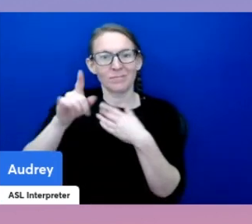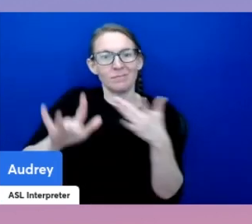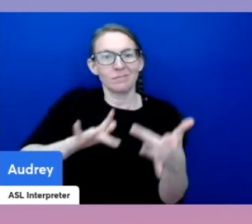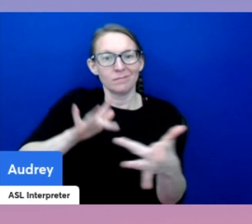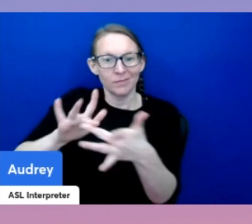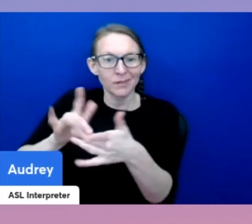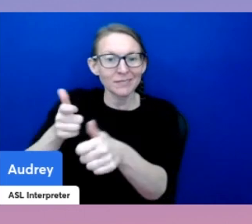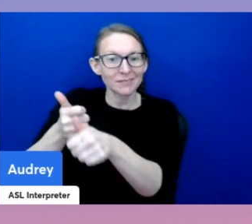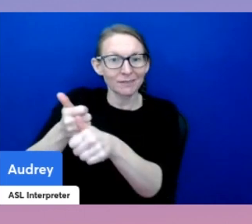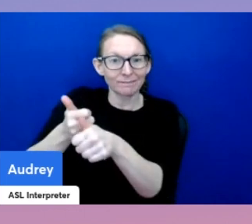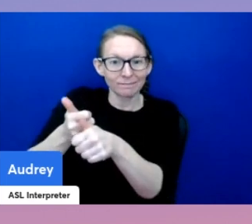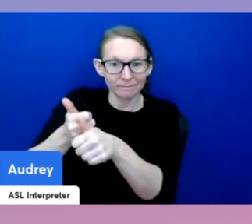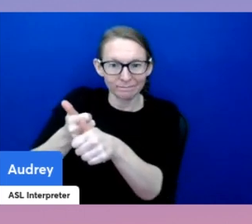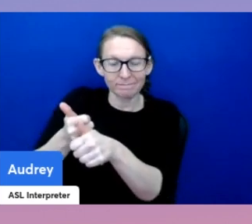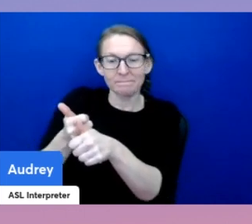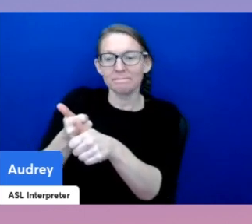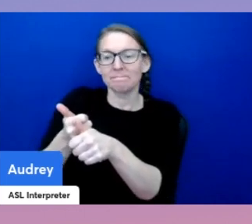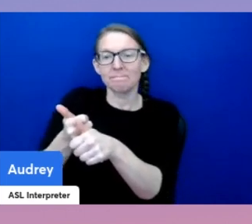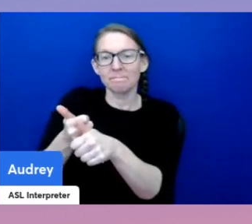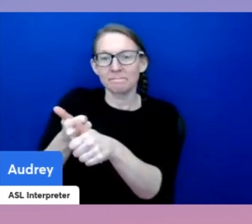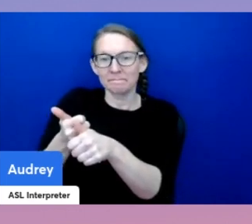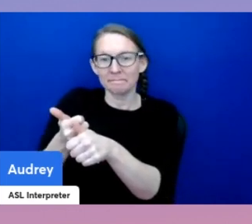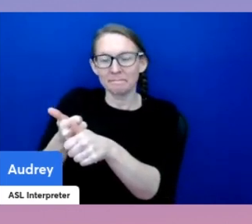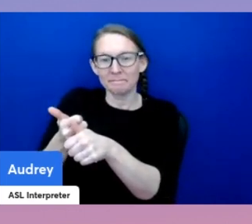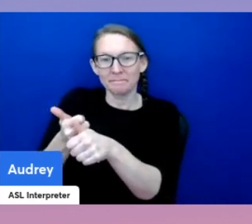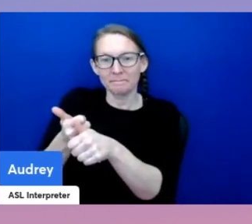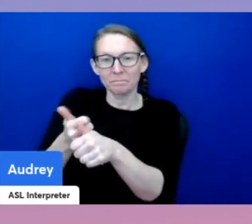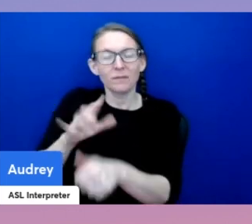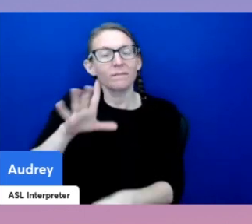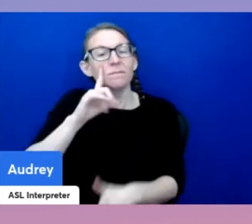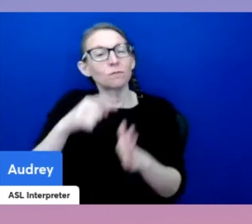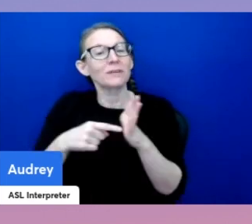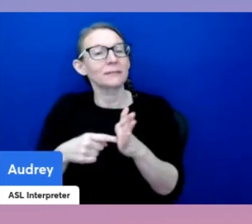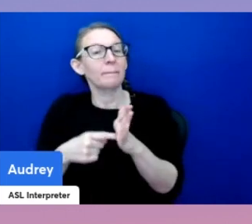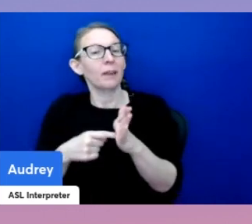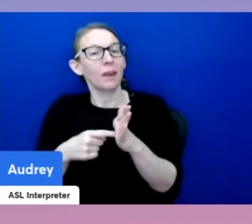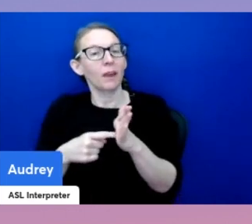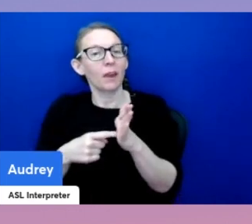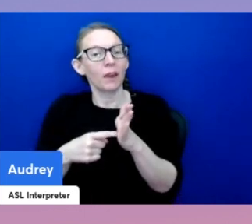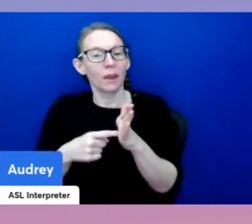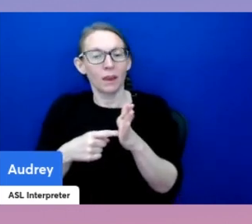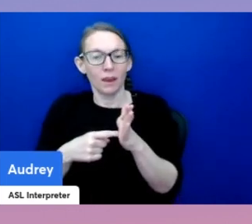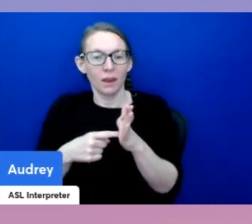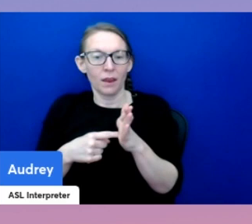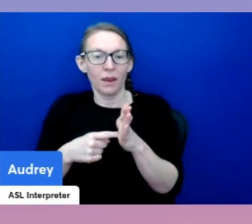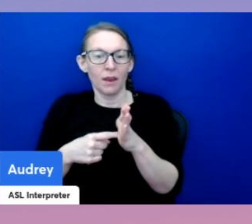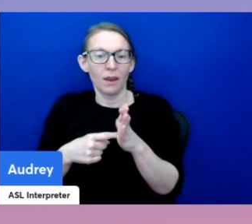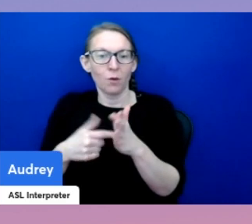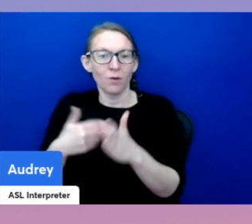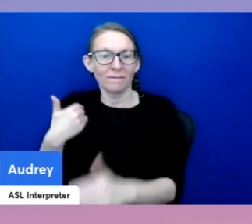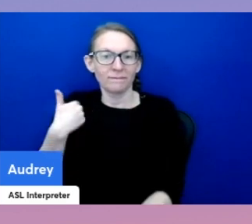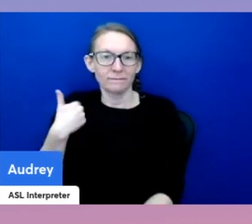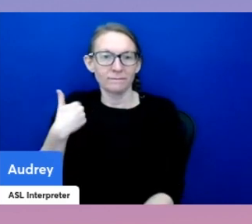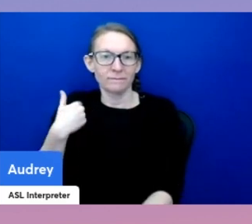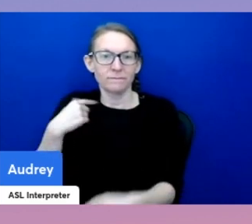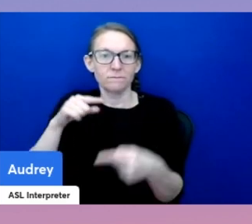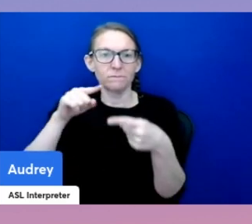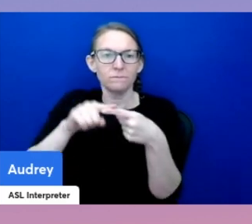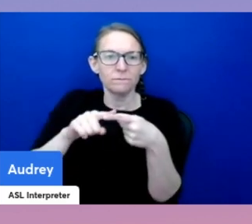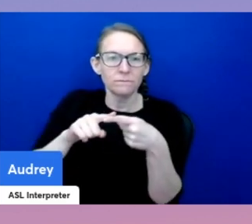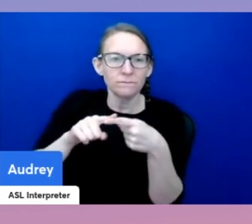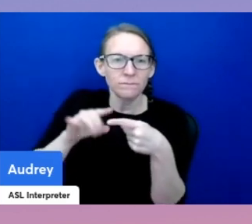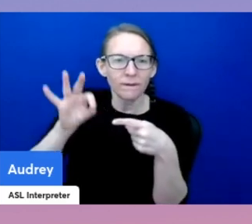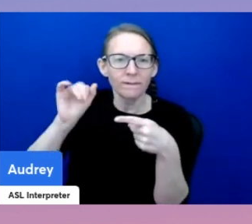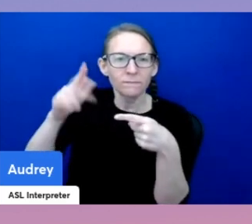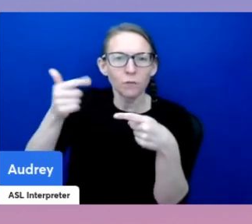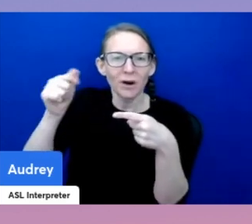many resources, right? Yeah, for example, you have Fargate, and then service, and also the